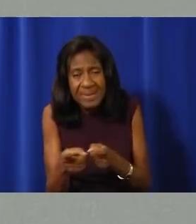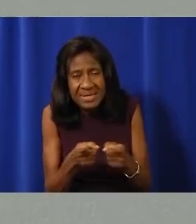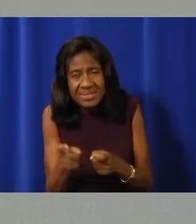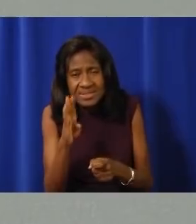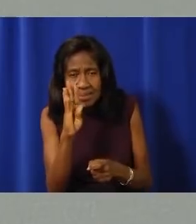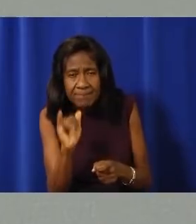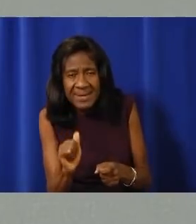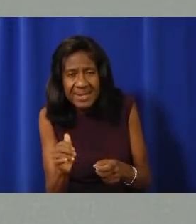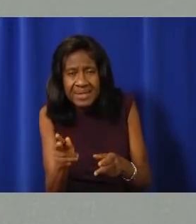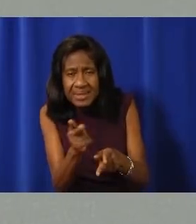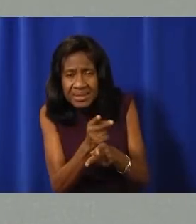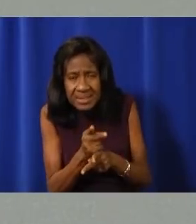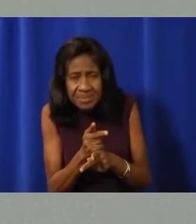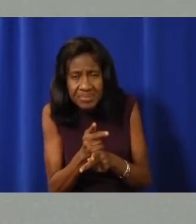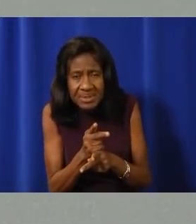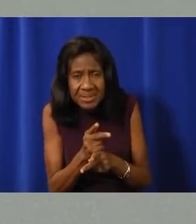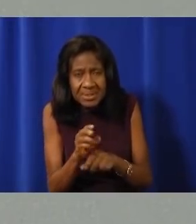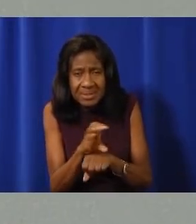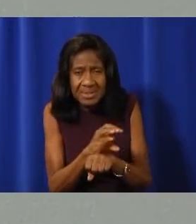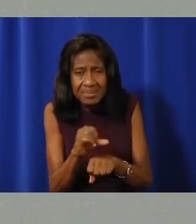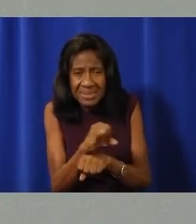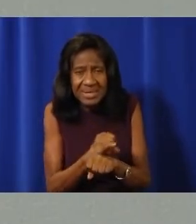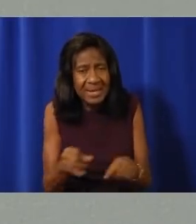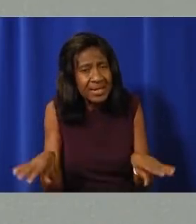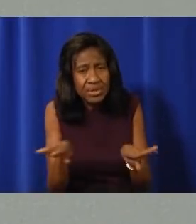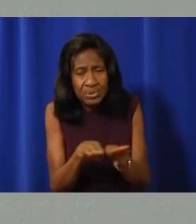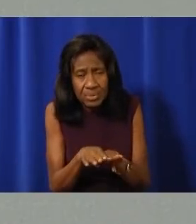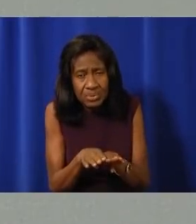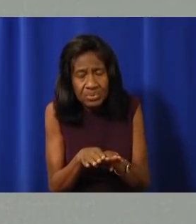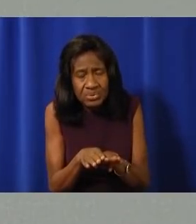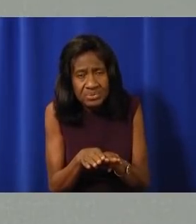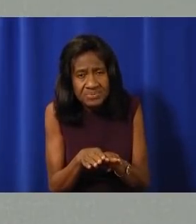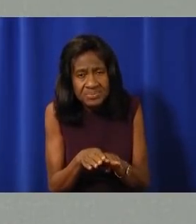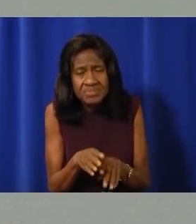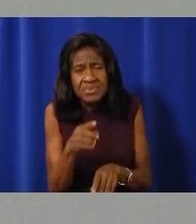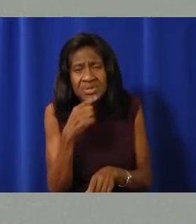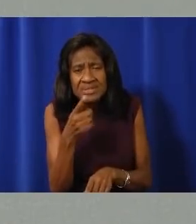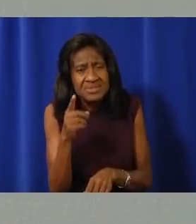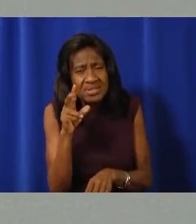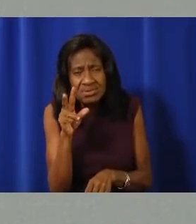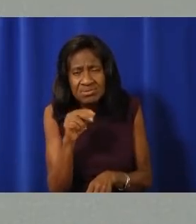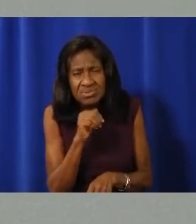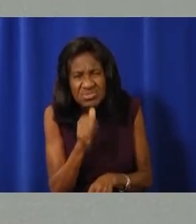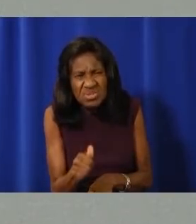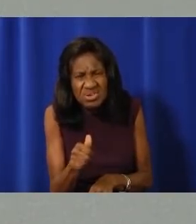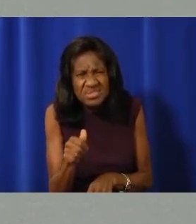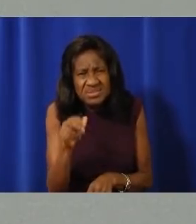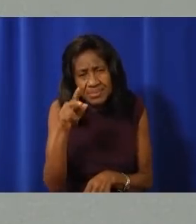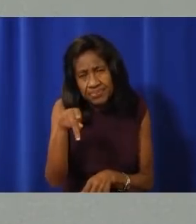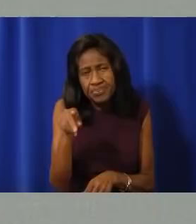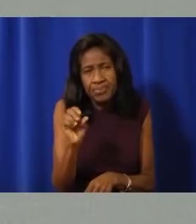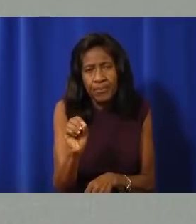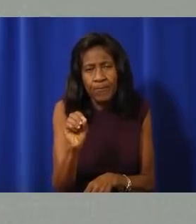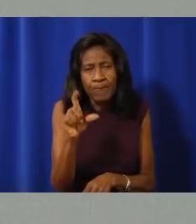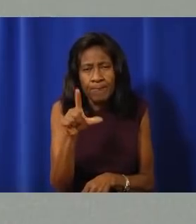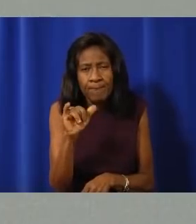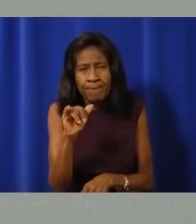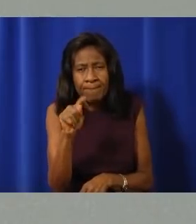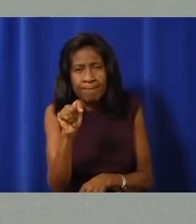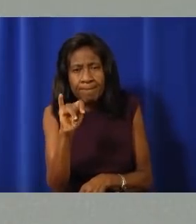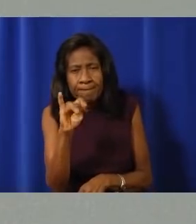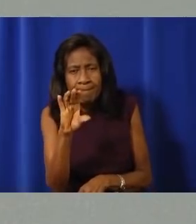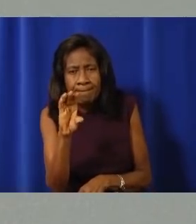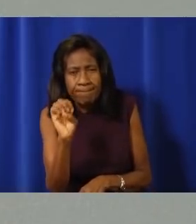about politics either. I have no interest in interjecting politics in any of this. This is about our